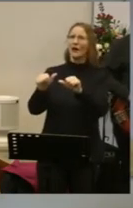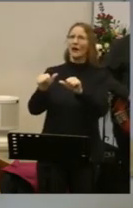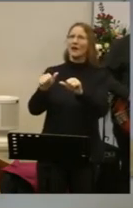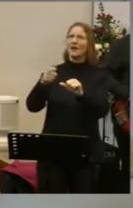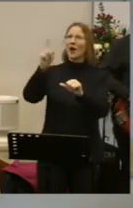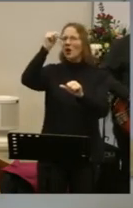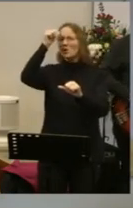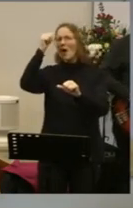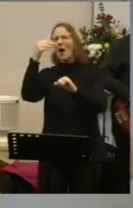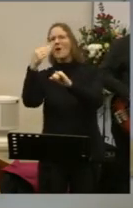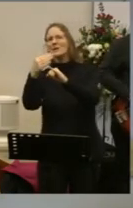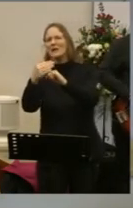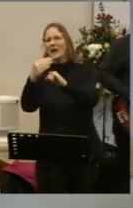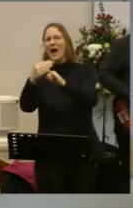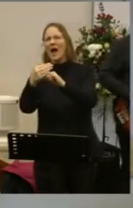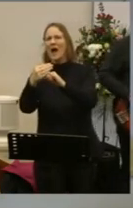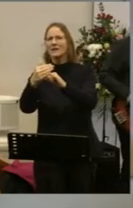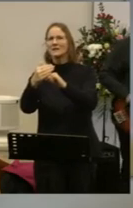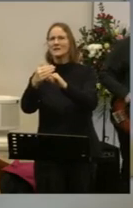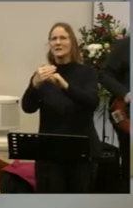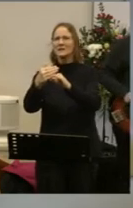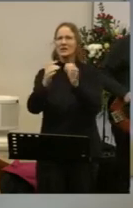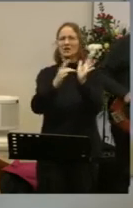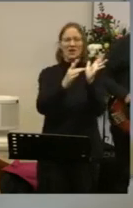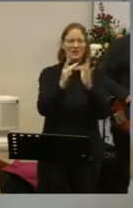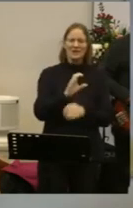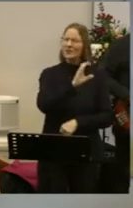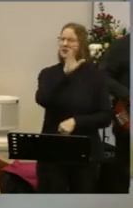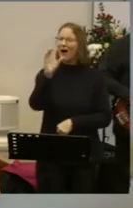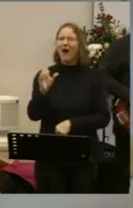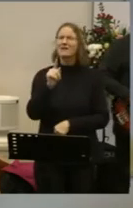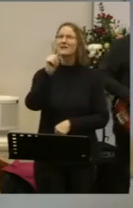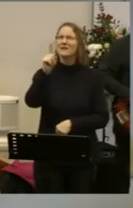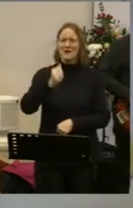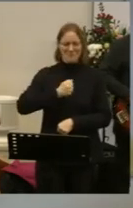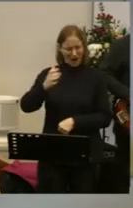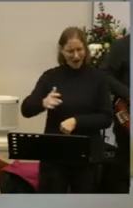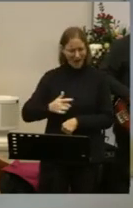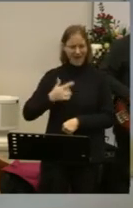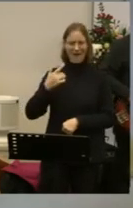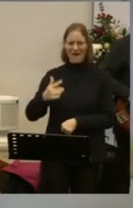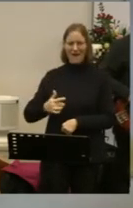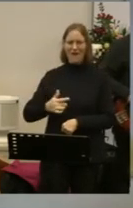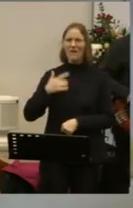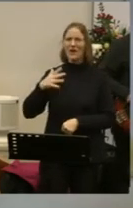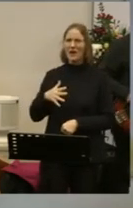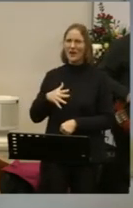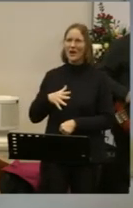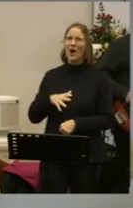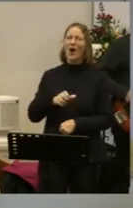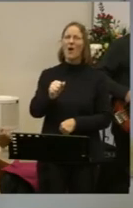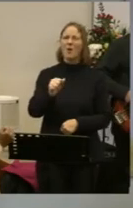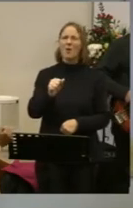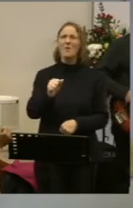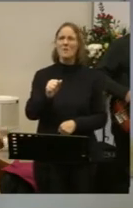The end is written. Jesus Christ, my living